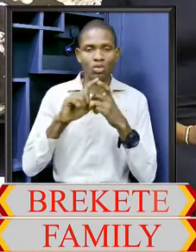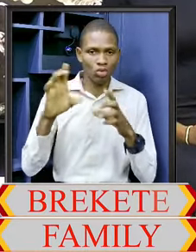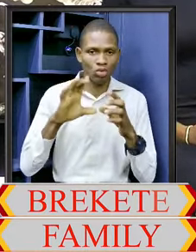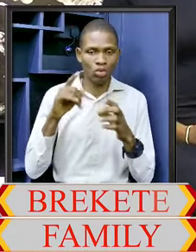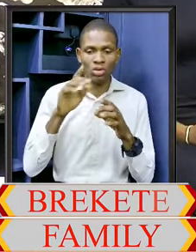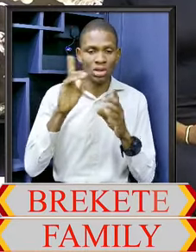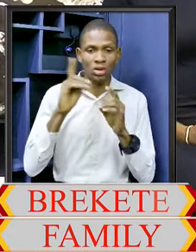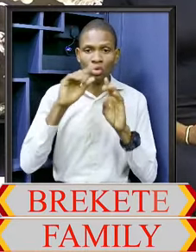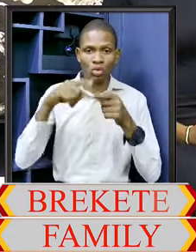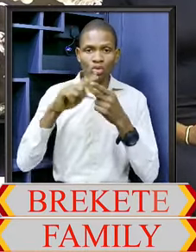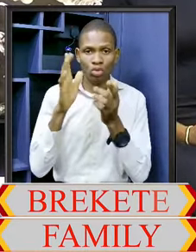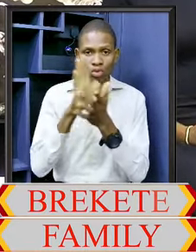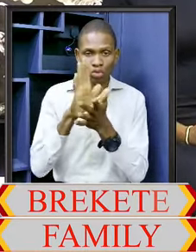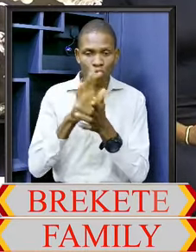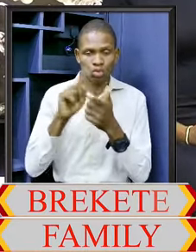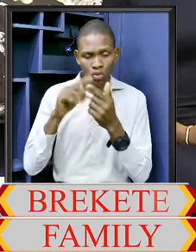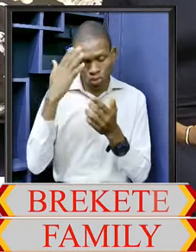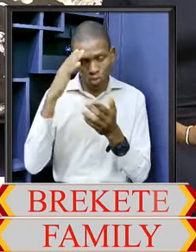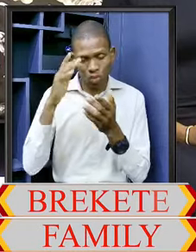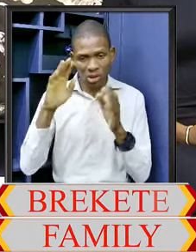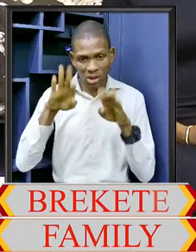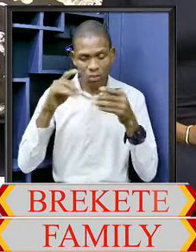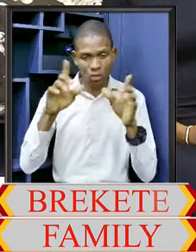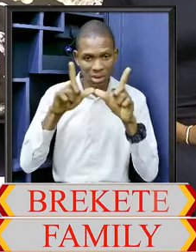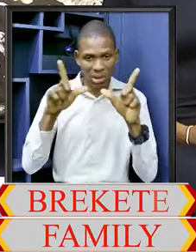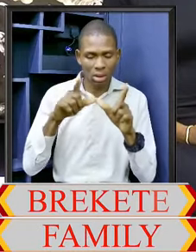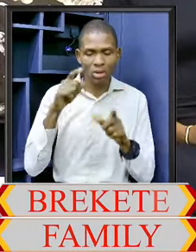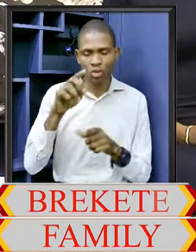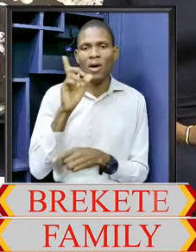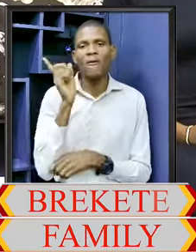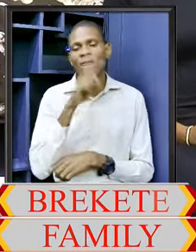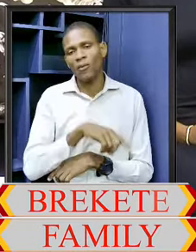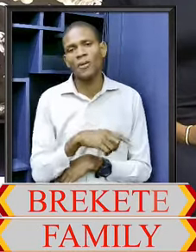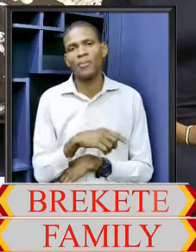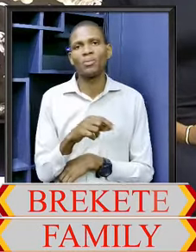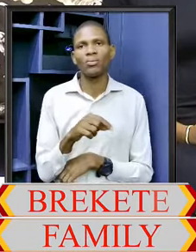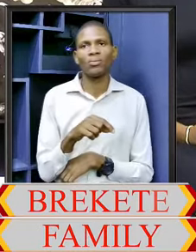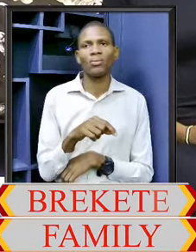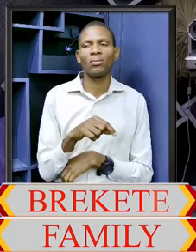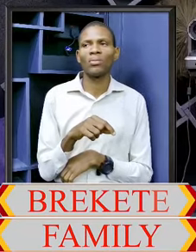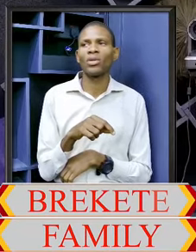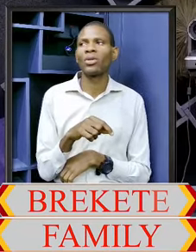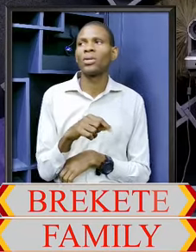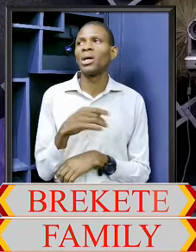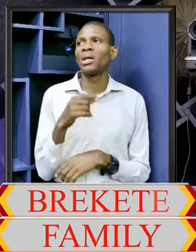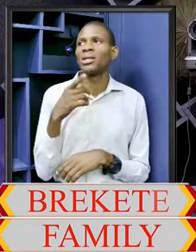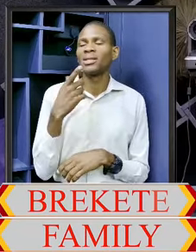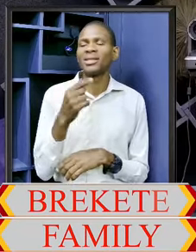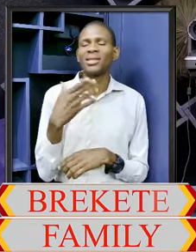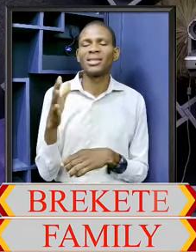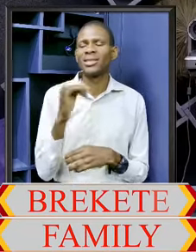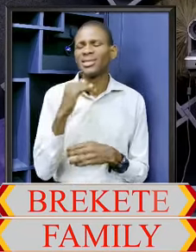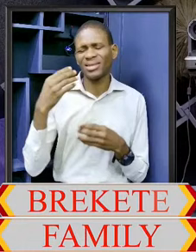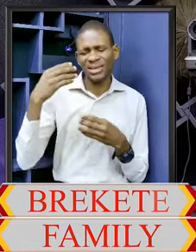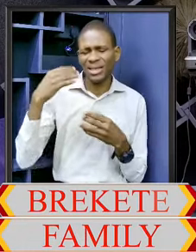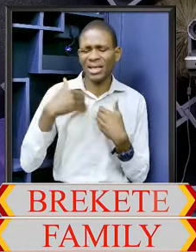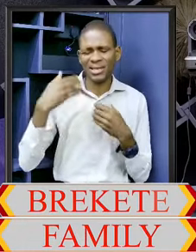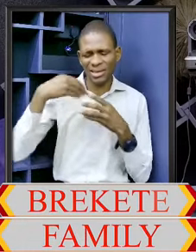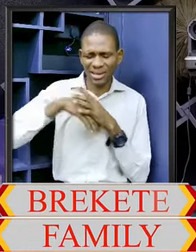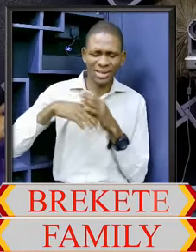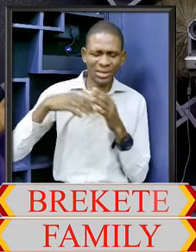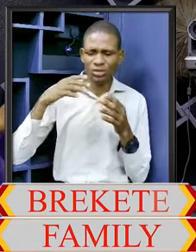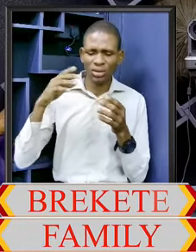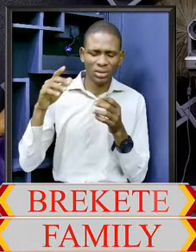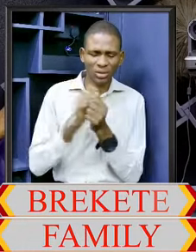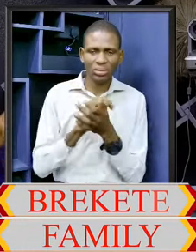go sabi they do, they give you license. Na quack you be. Okay. And the thing don't enter, they chop our health system.